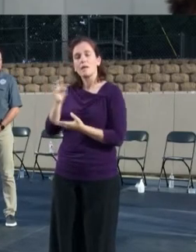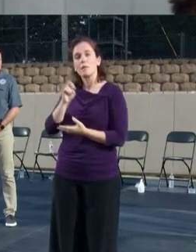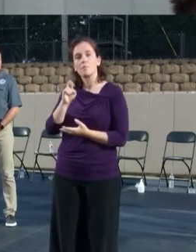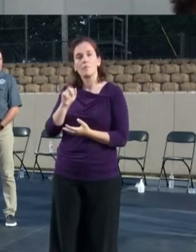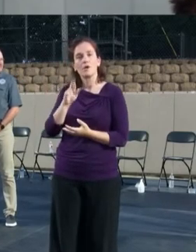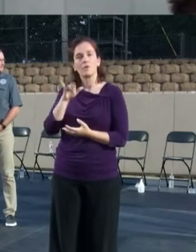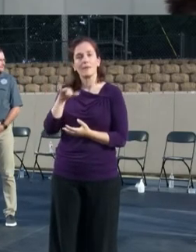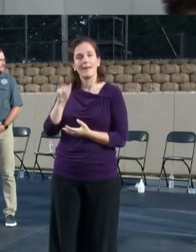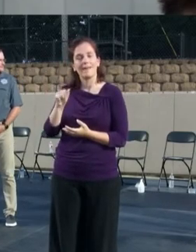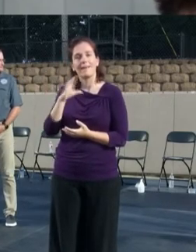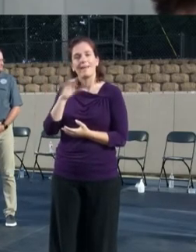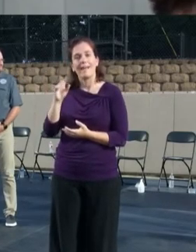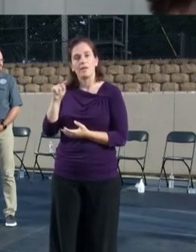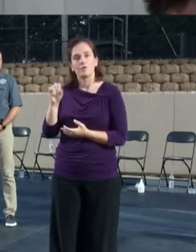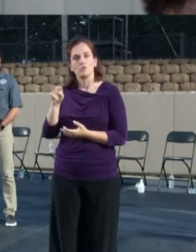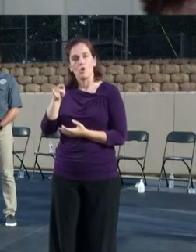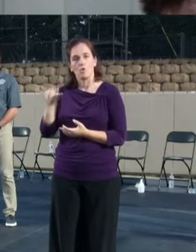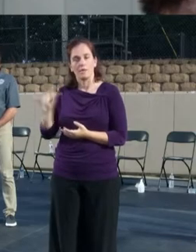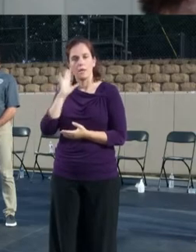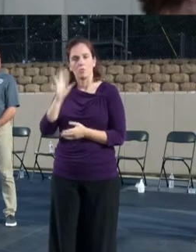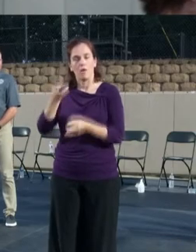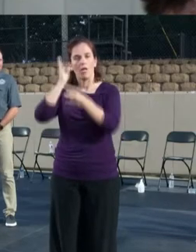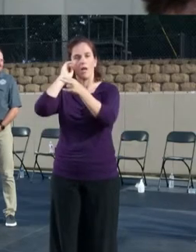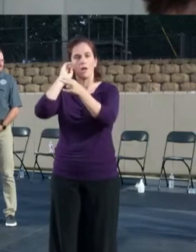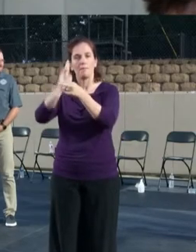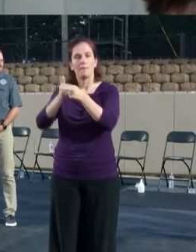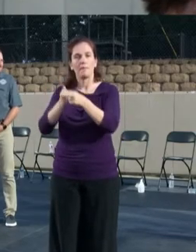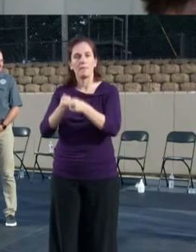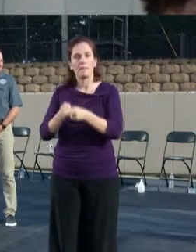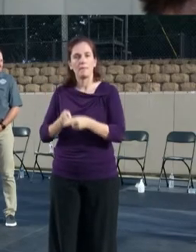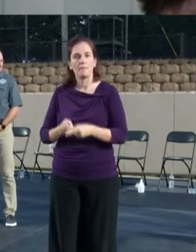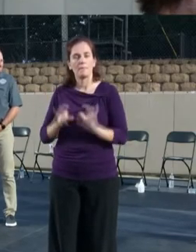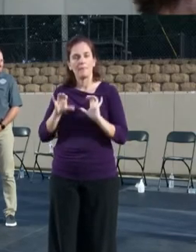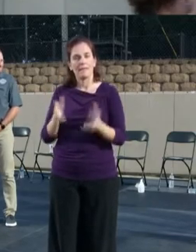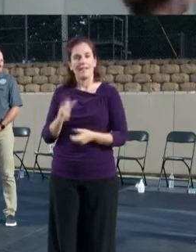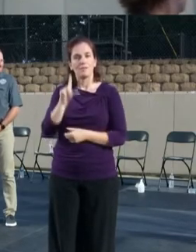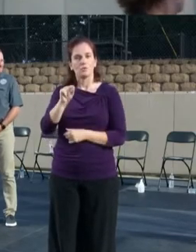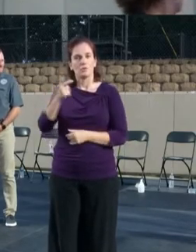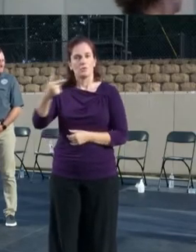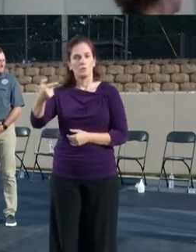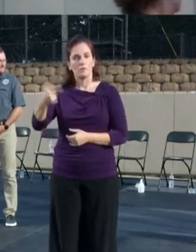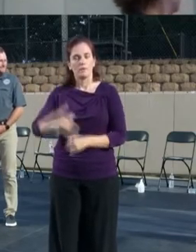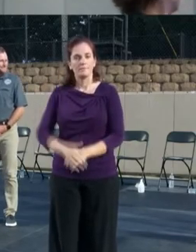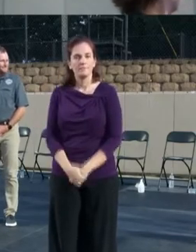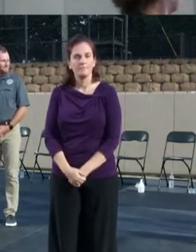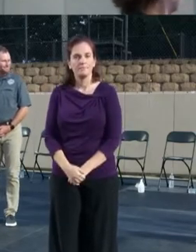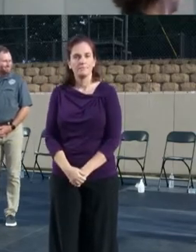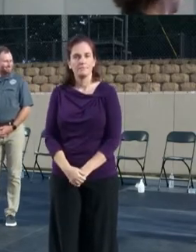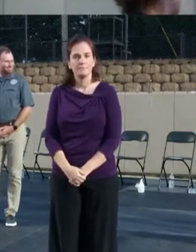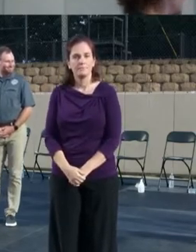Mr. Tony Mata, please call the class of 2021.